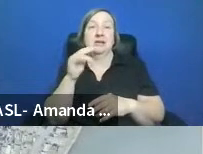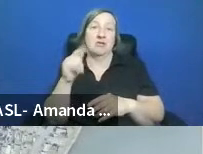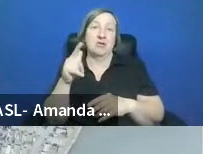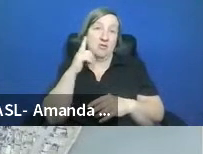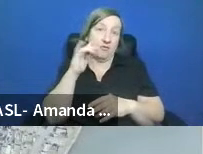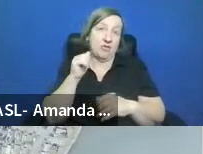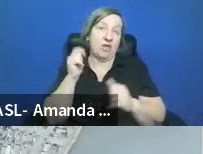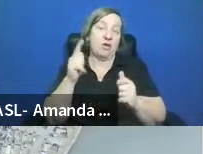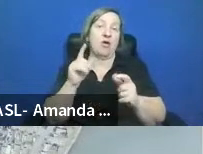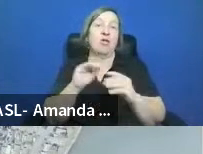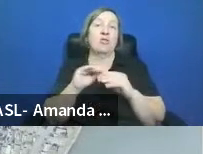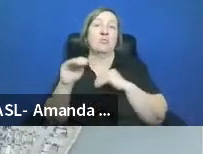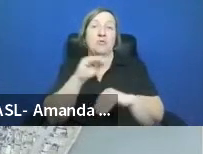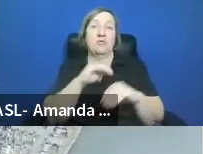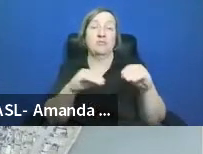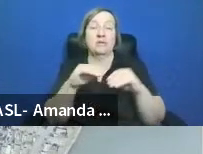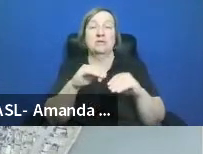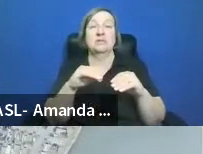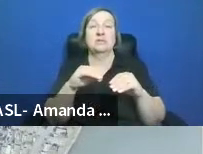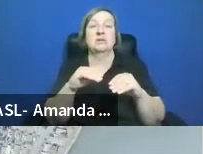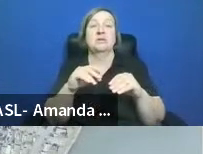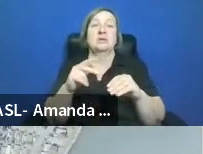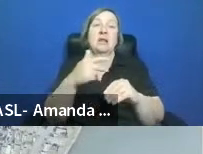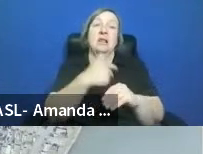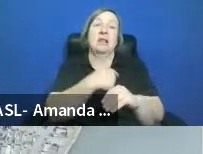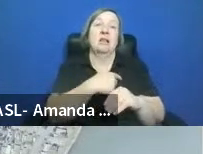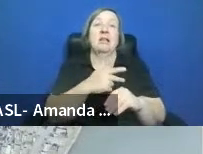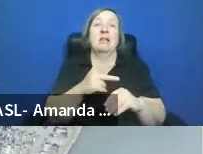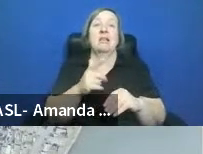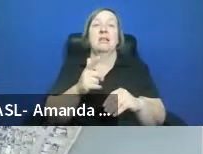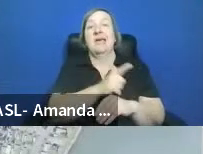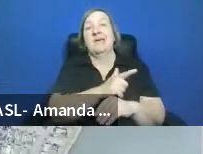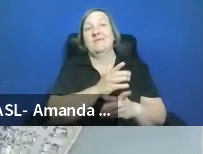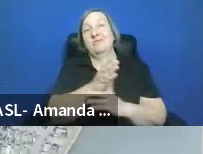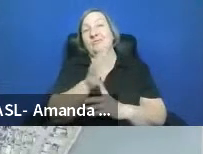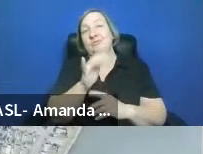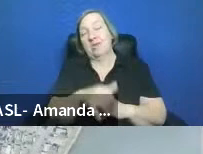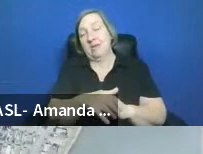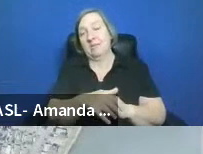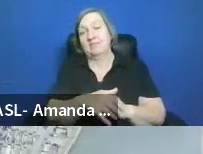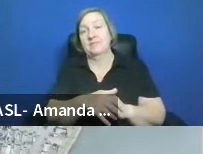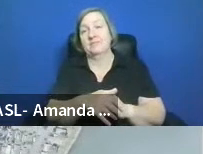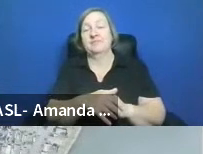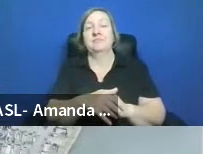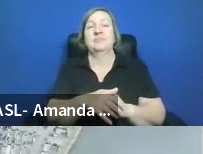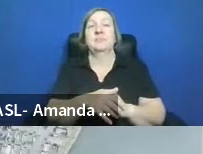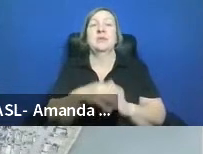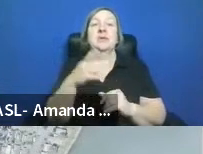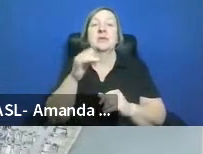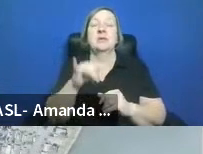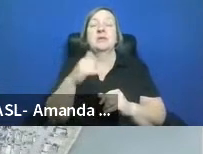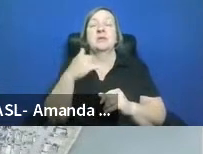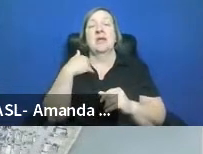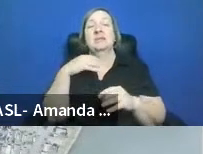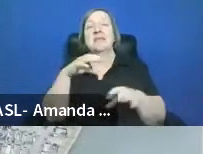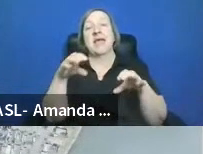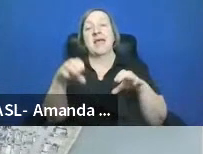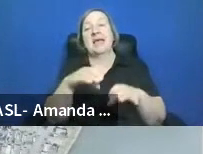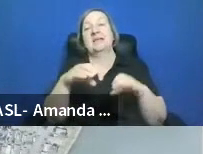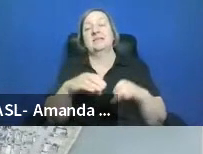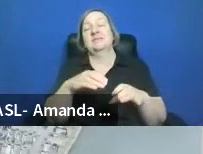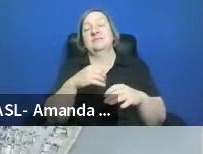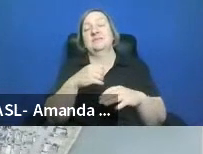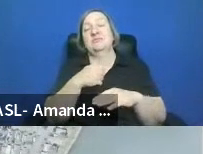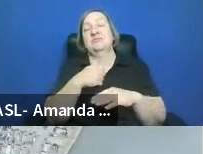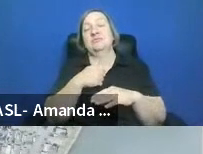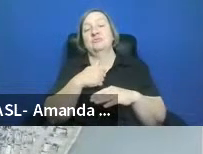the movements turning left there go through that signal. It does have the active transportation facilities on